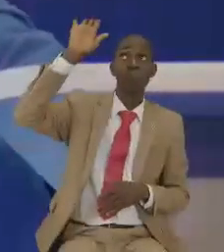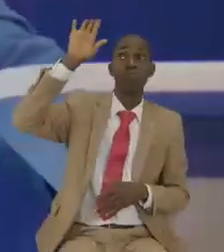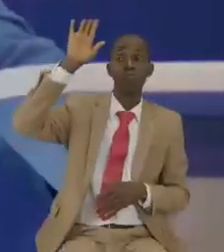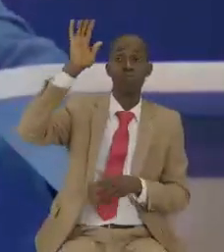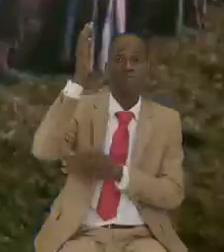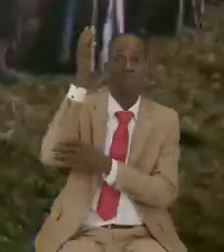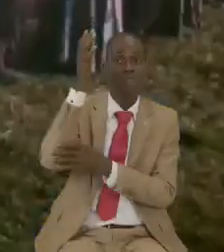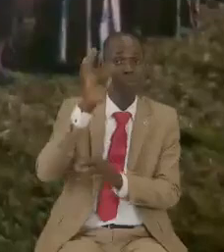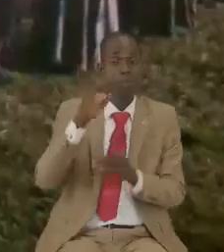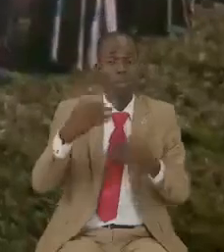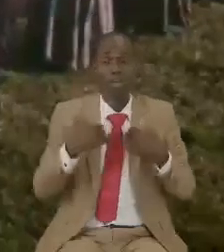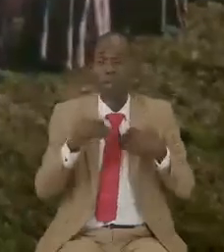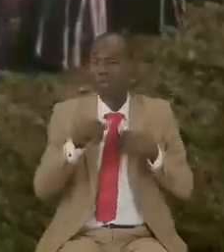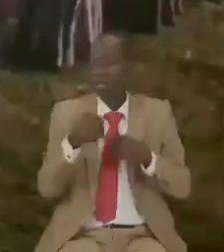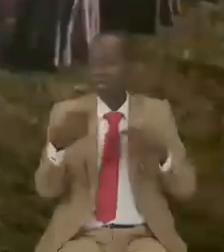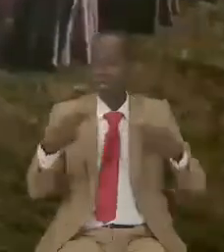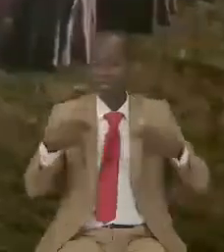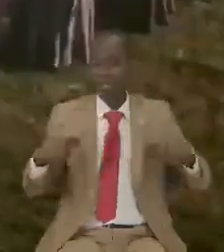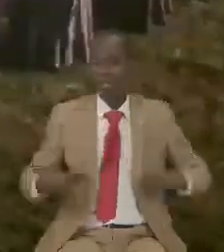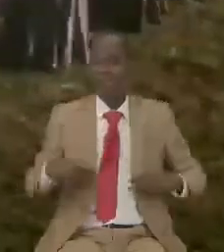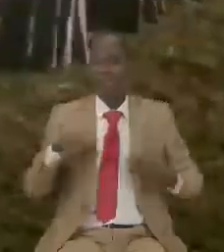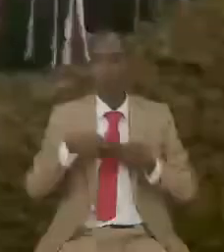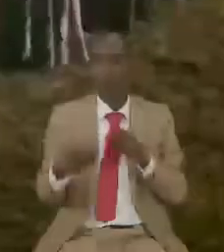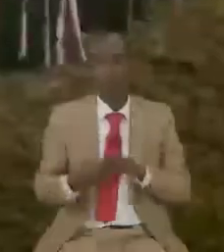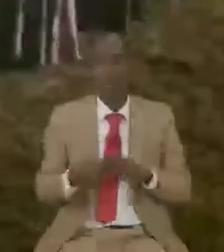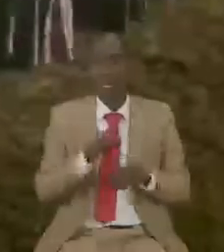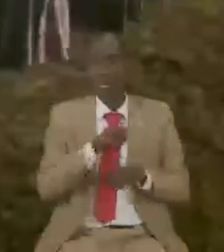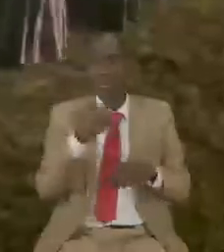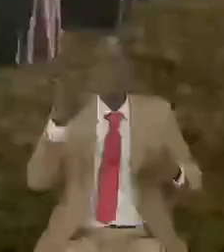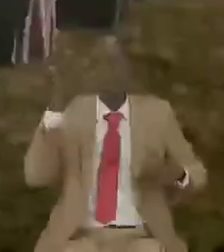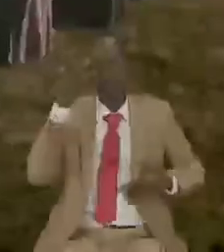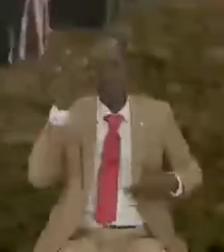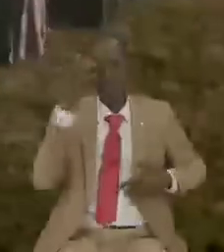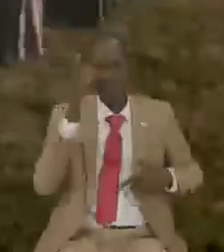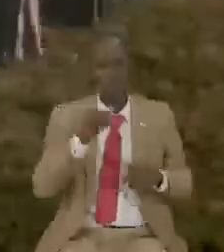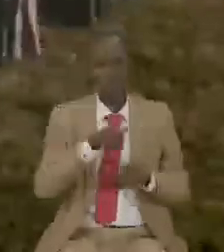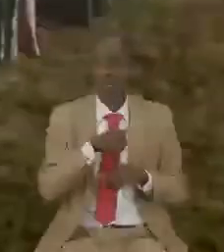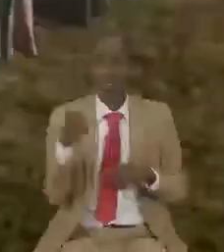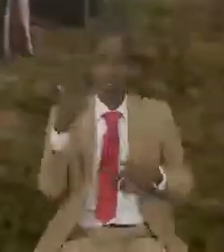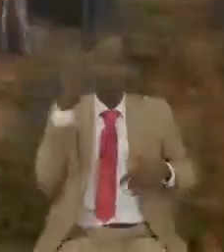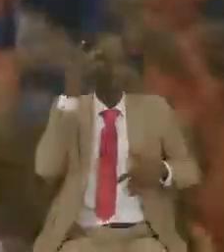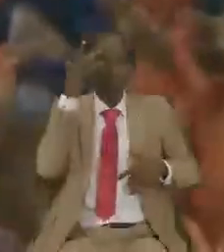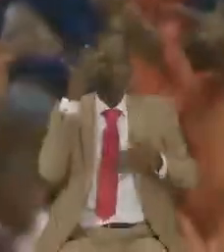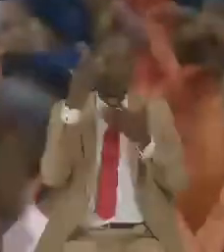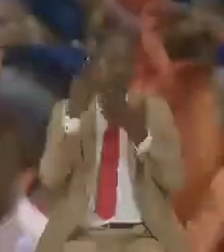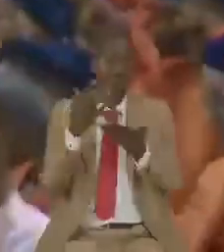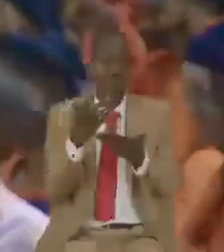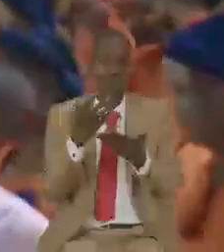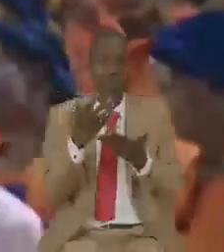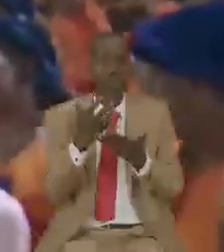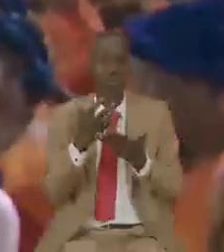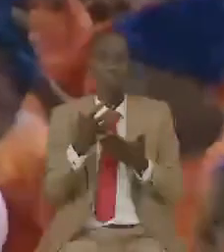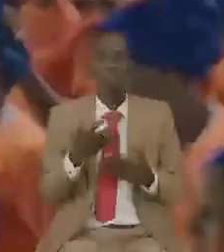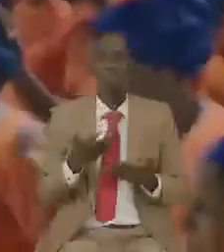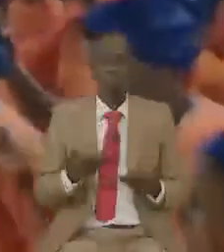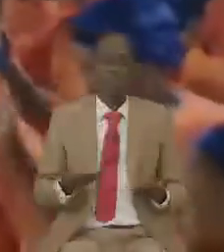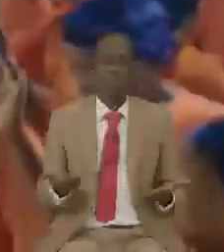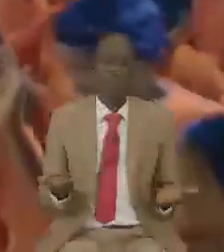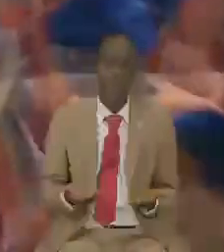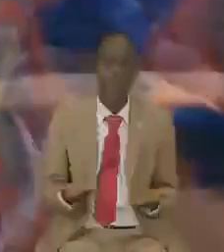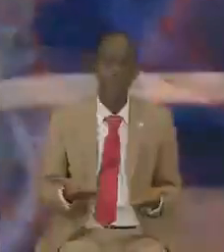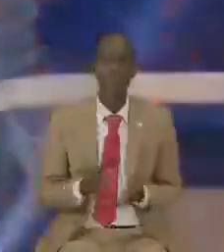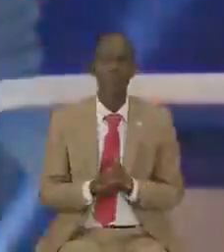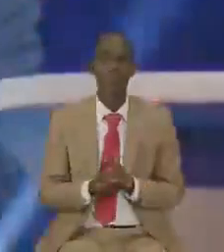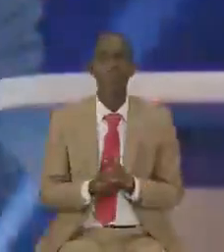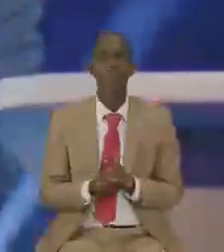health challenge, any sickness, any disease, here on the grounds,